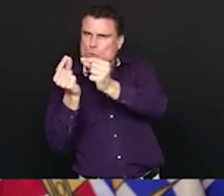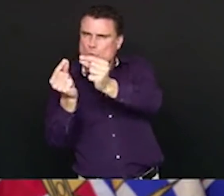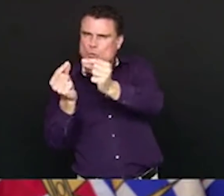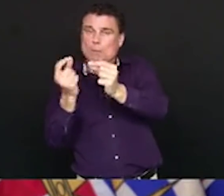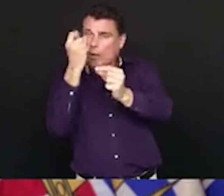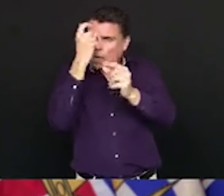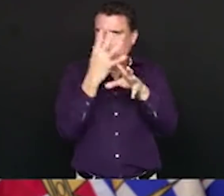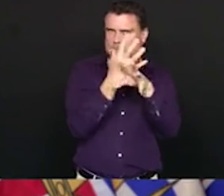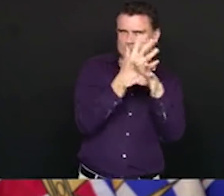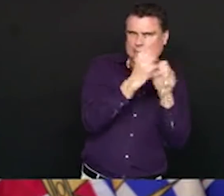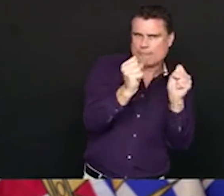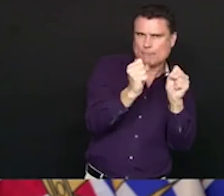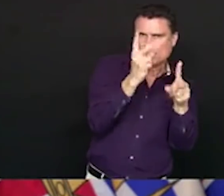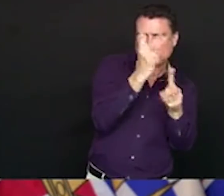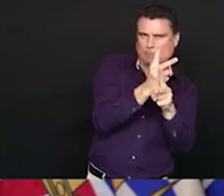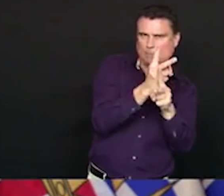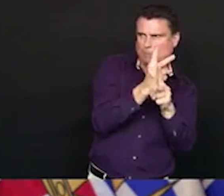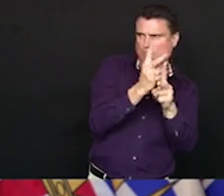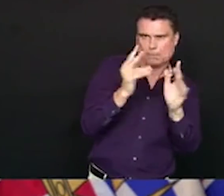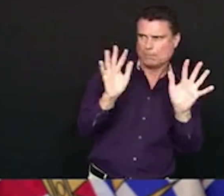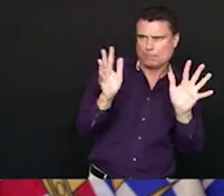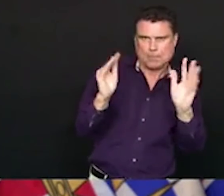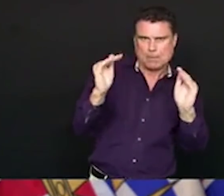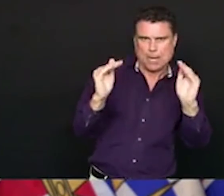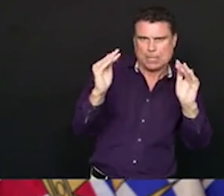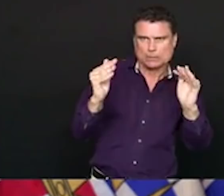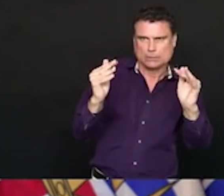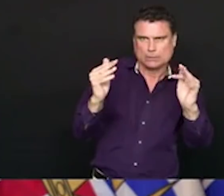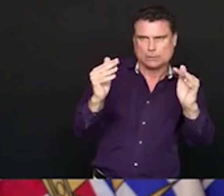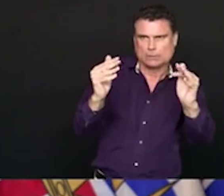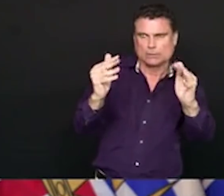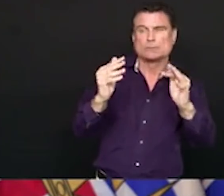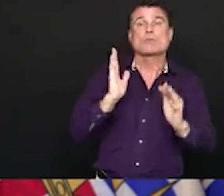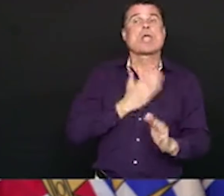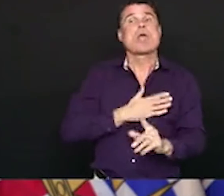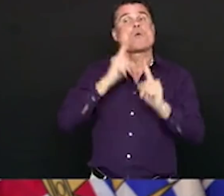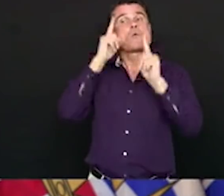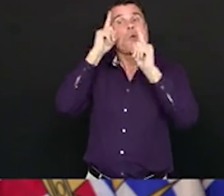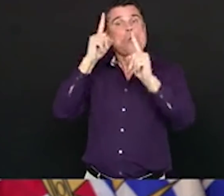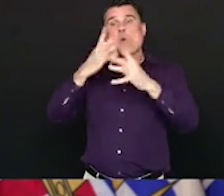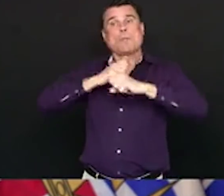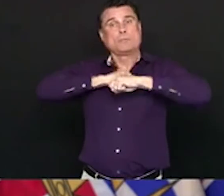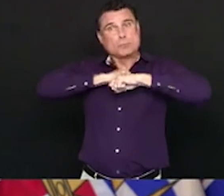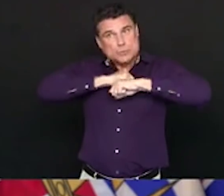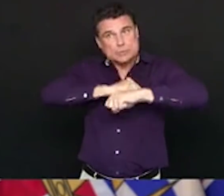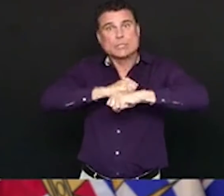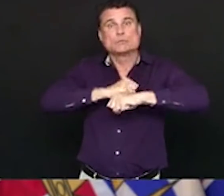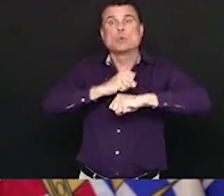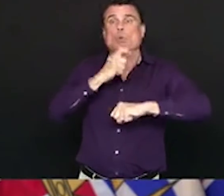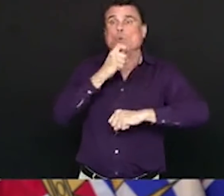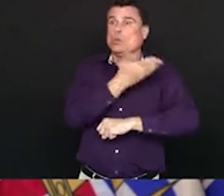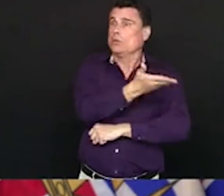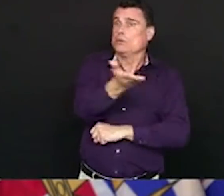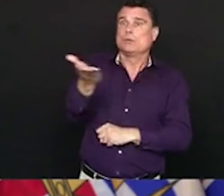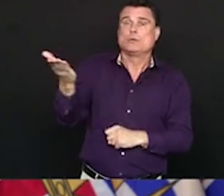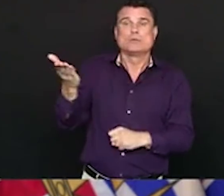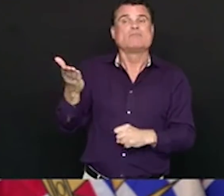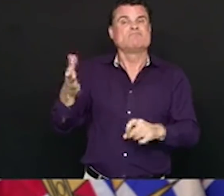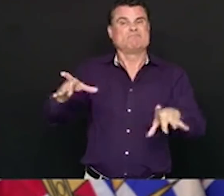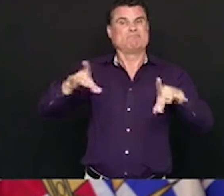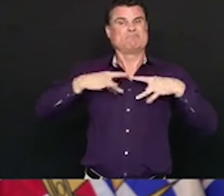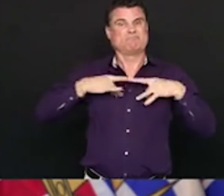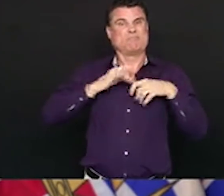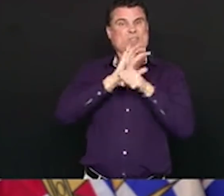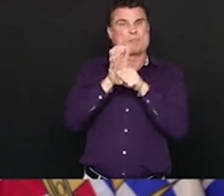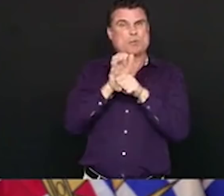people, both who have the disease and those who are in our communities that need healthcare for other reasons.